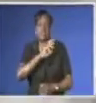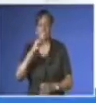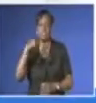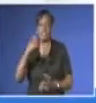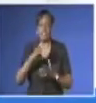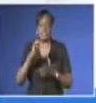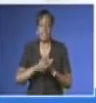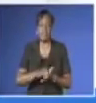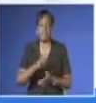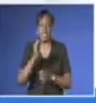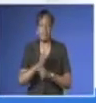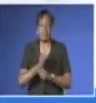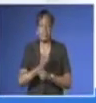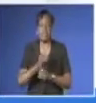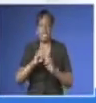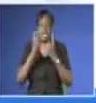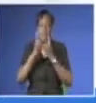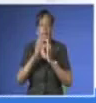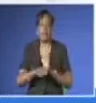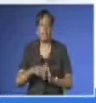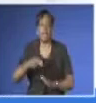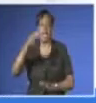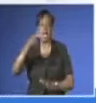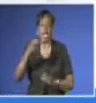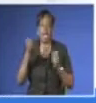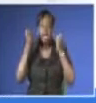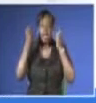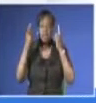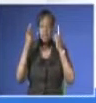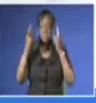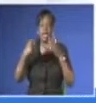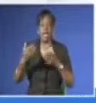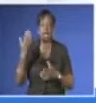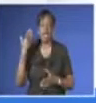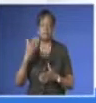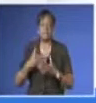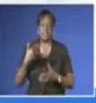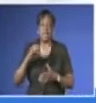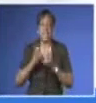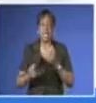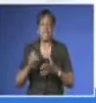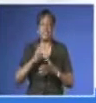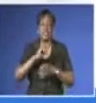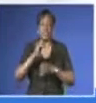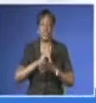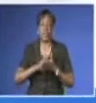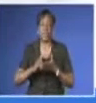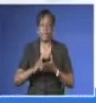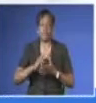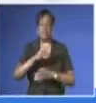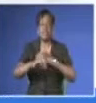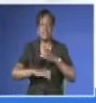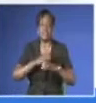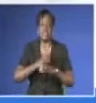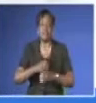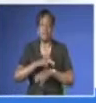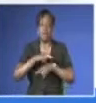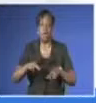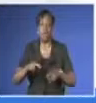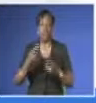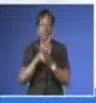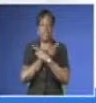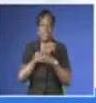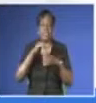the Immigration Department is on high alert following last week's civil unrest in Haiti. He confirmed that a team of officers are now on the ground